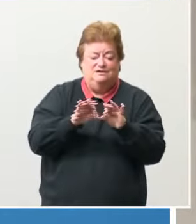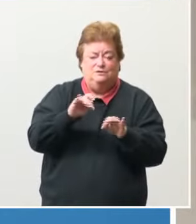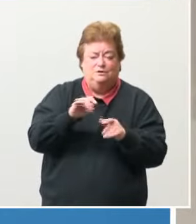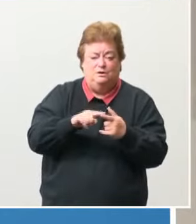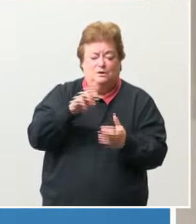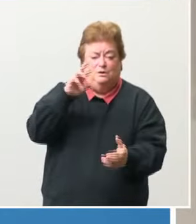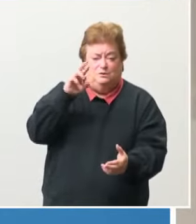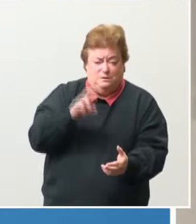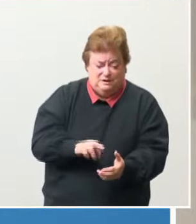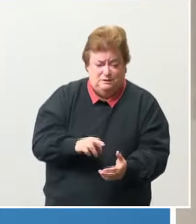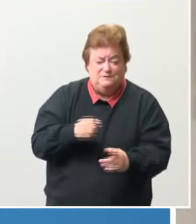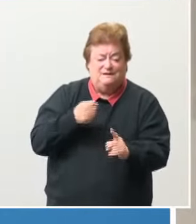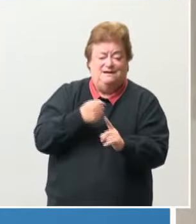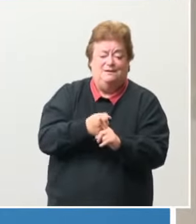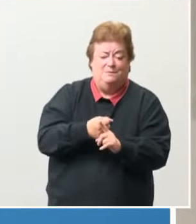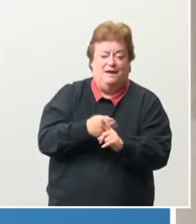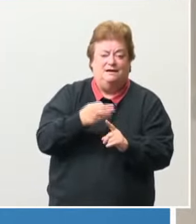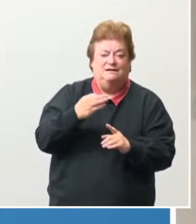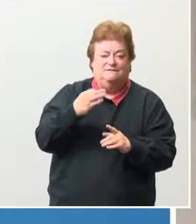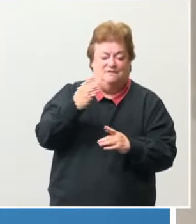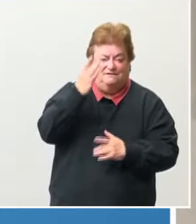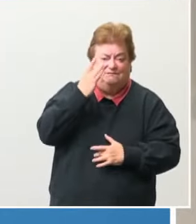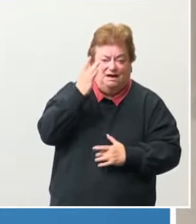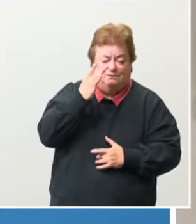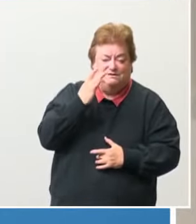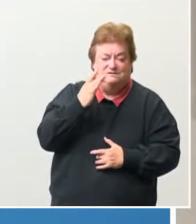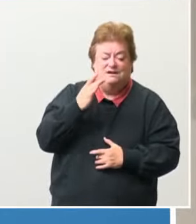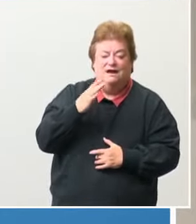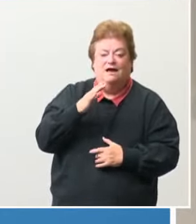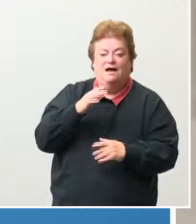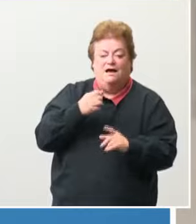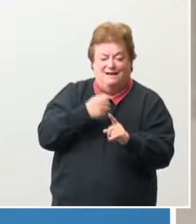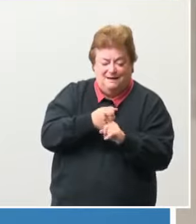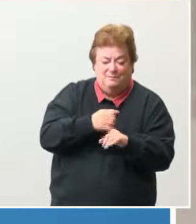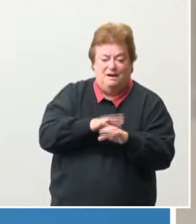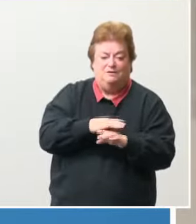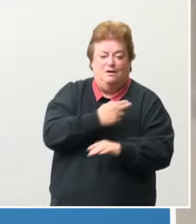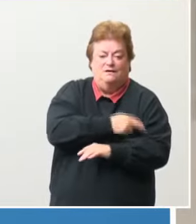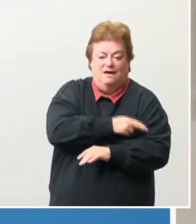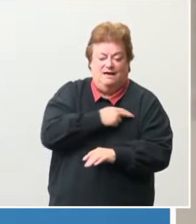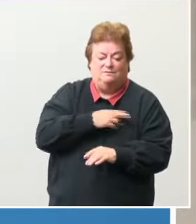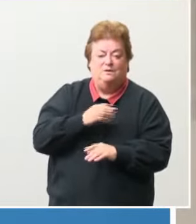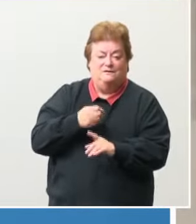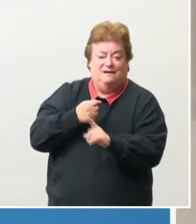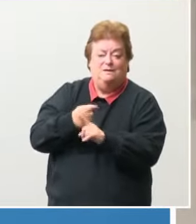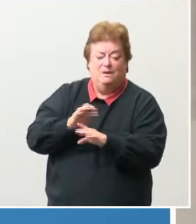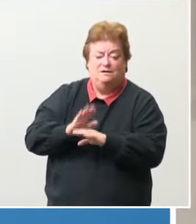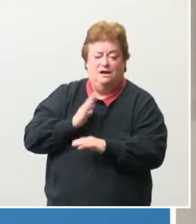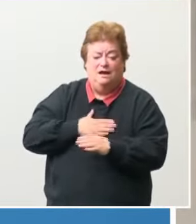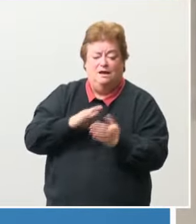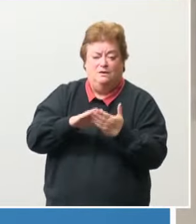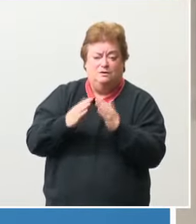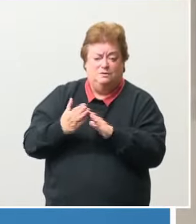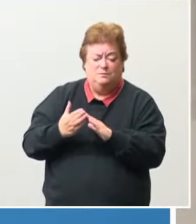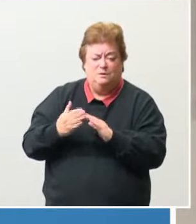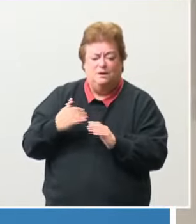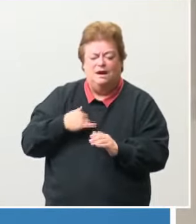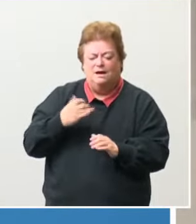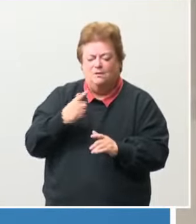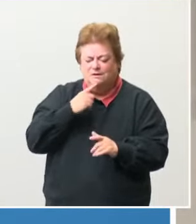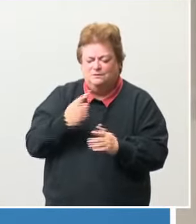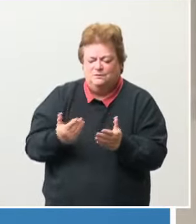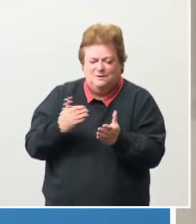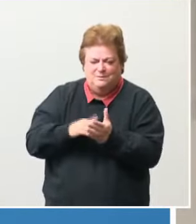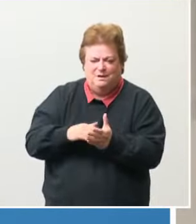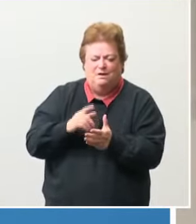reduce the impact of the virus and its variants on our hospitals and in our community. I really want to repeat what